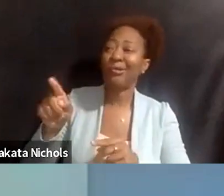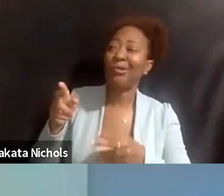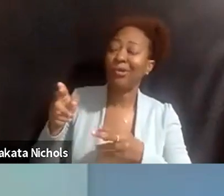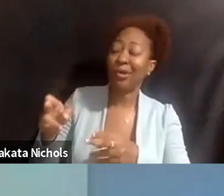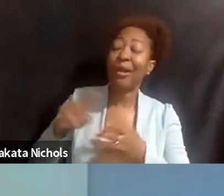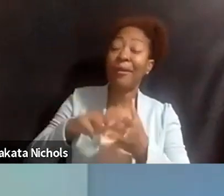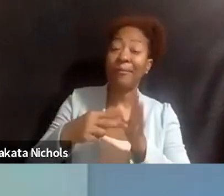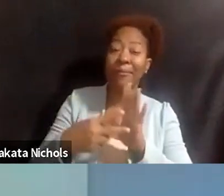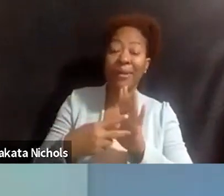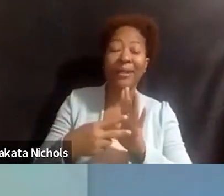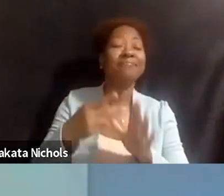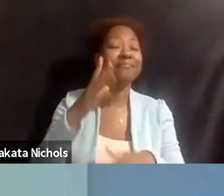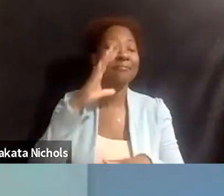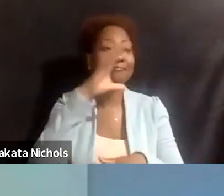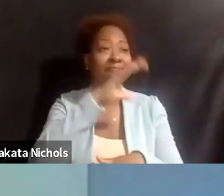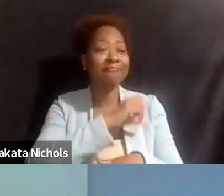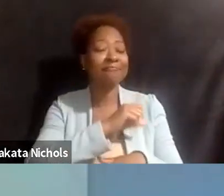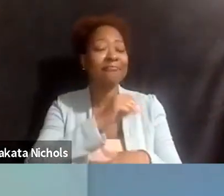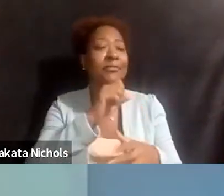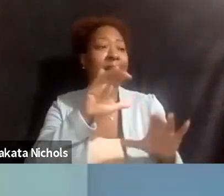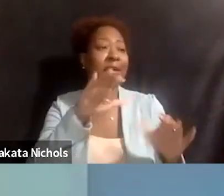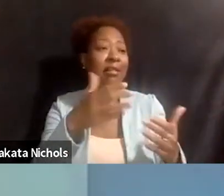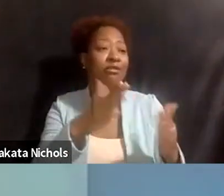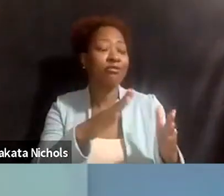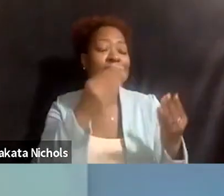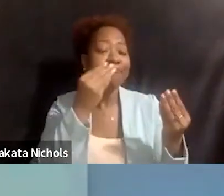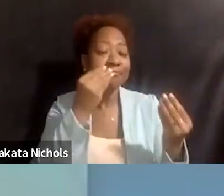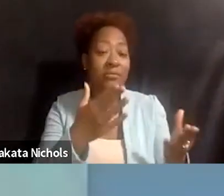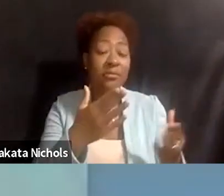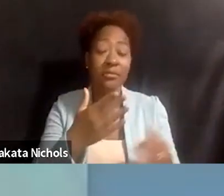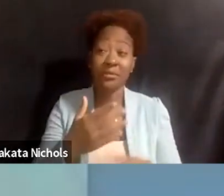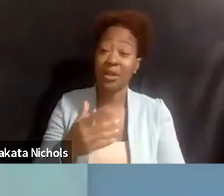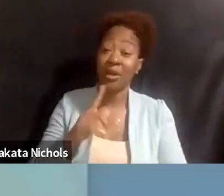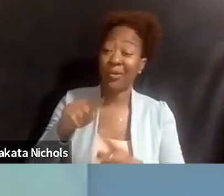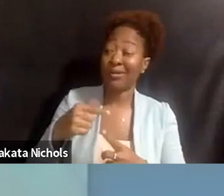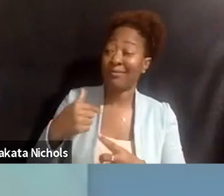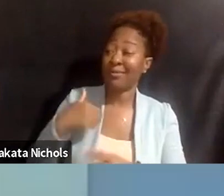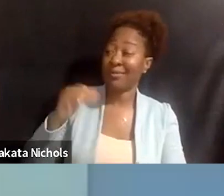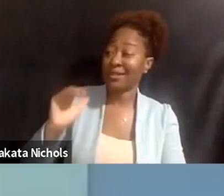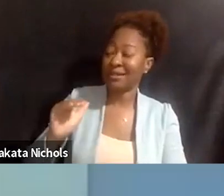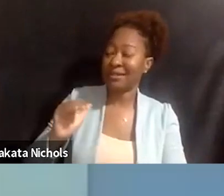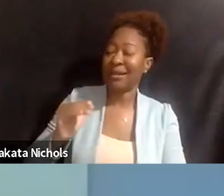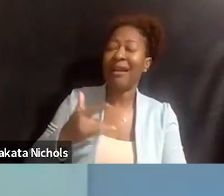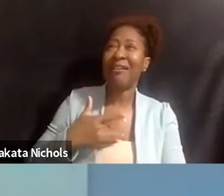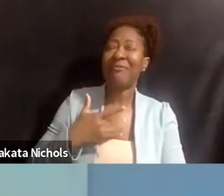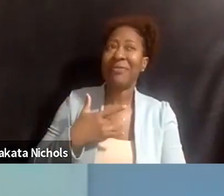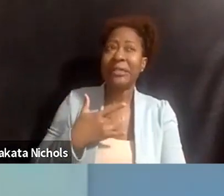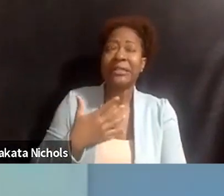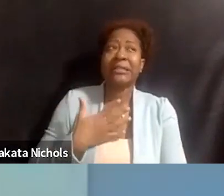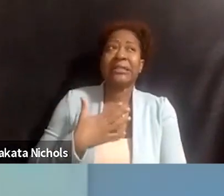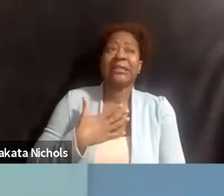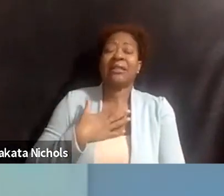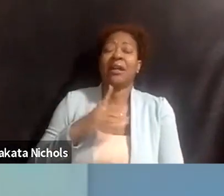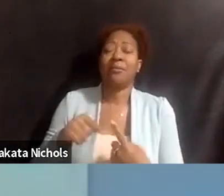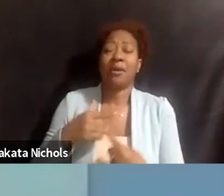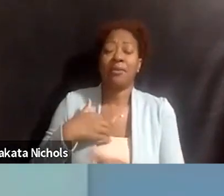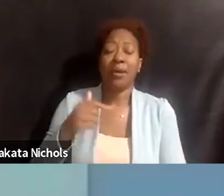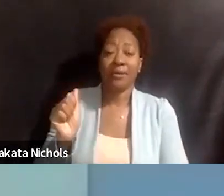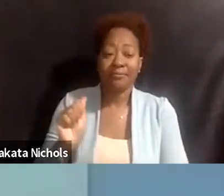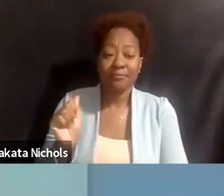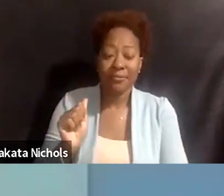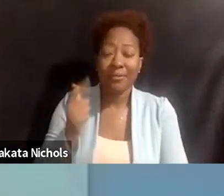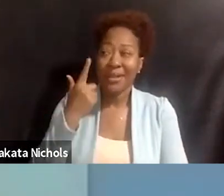course material. As a kid, I often felt self-conscious about my arthritis and also having to get up and